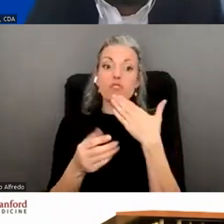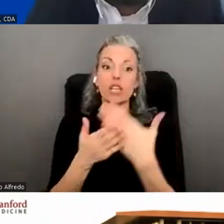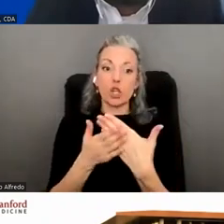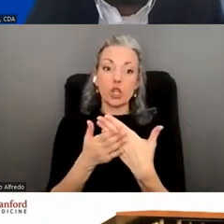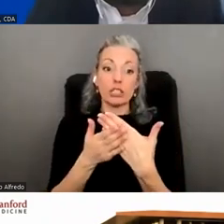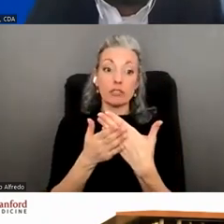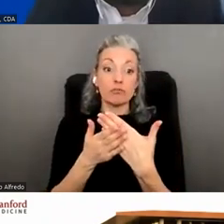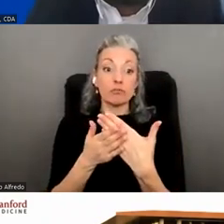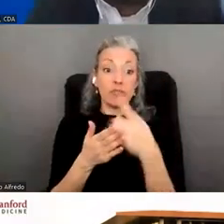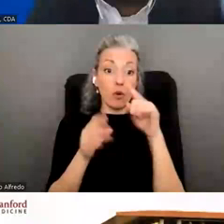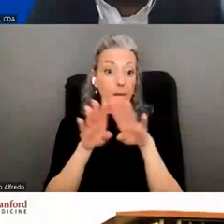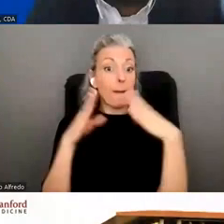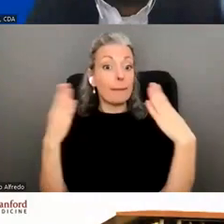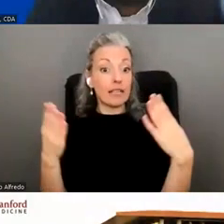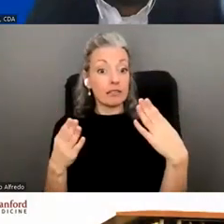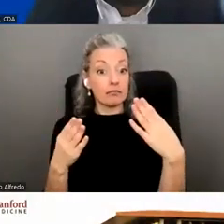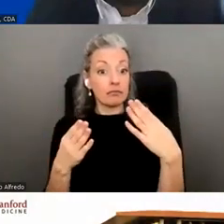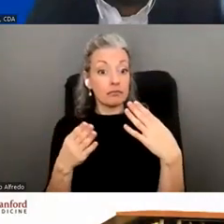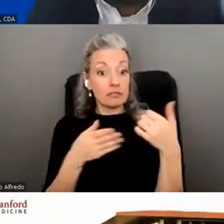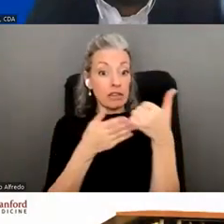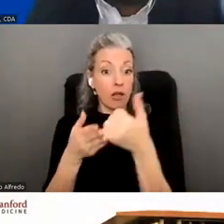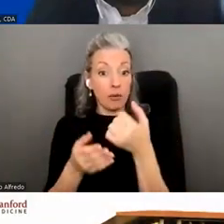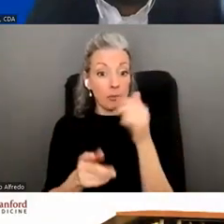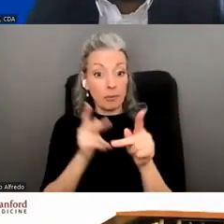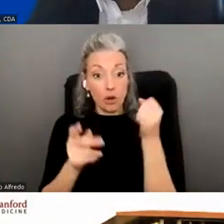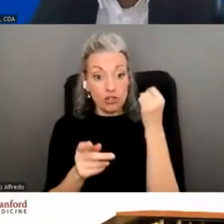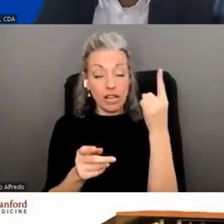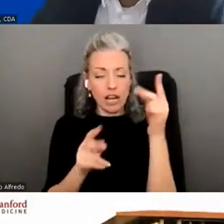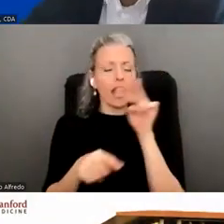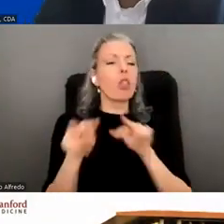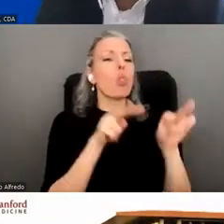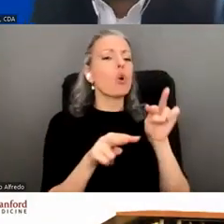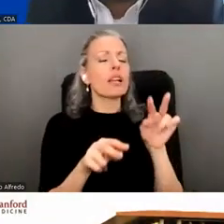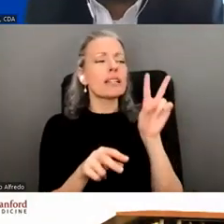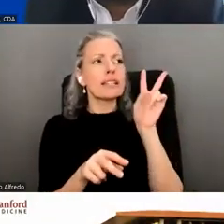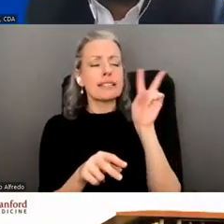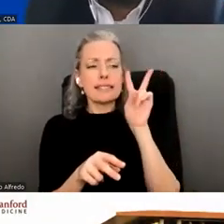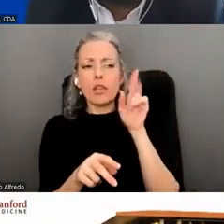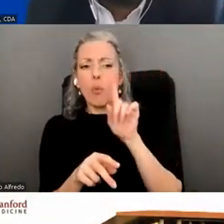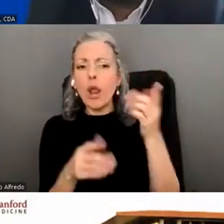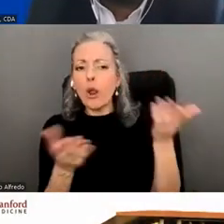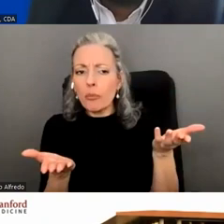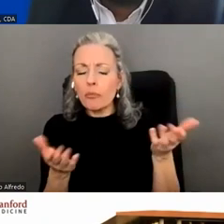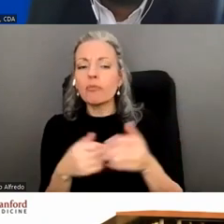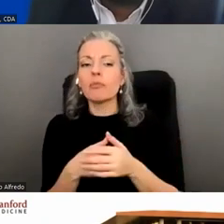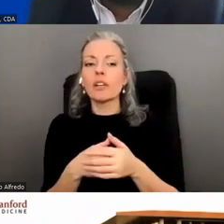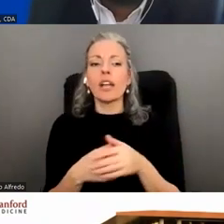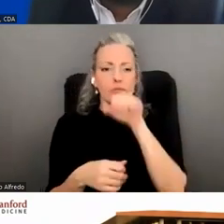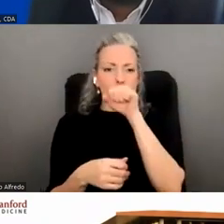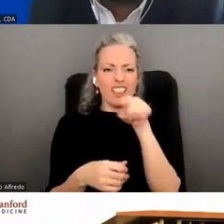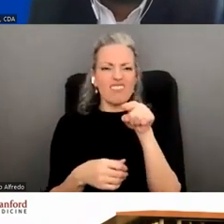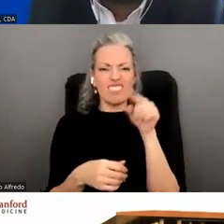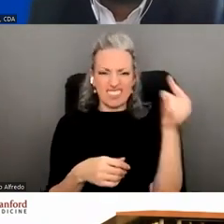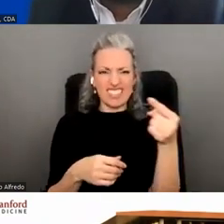facing, you know, sort of portal where people can really look and kind of see where we are. I personally love these. I think that they're